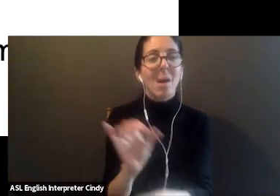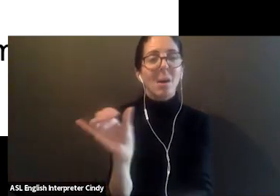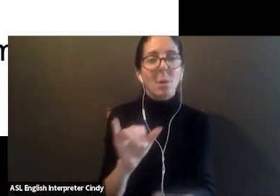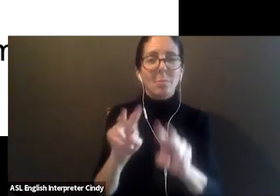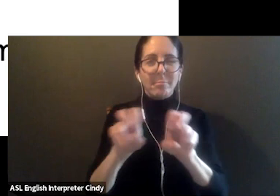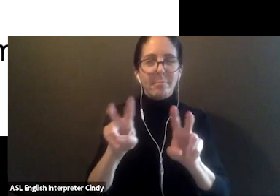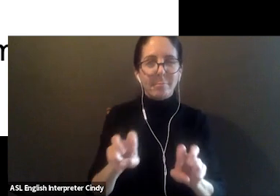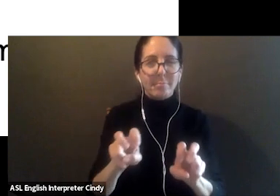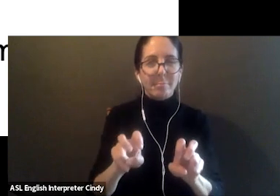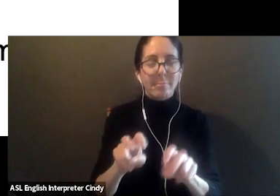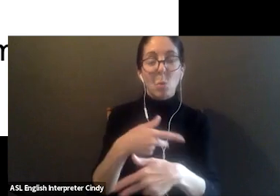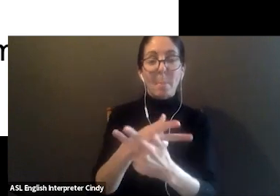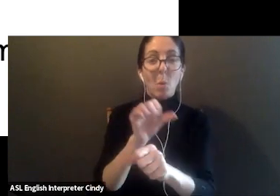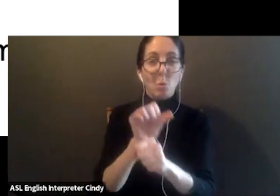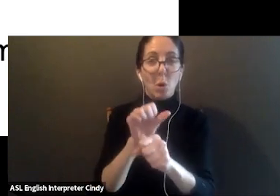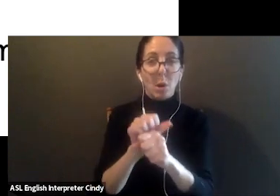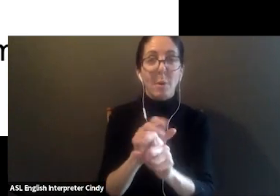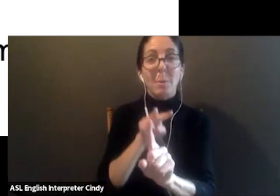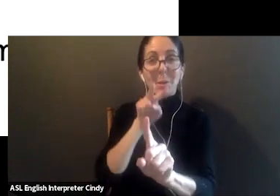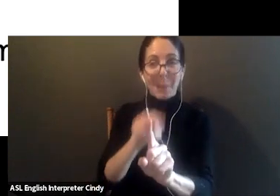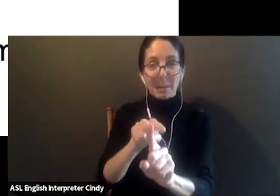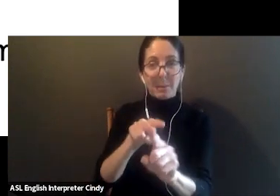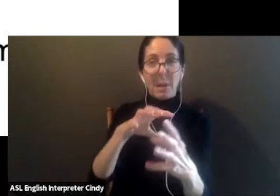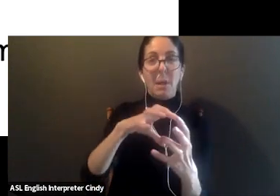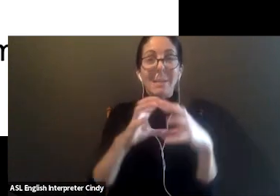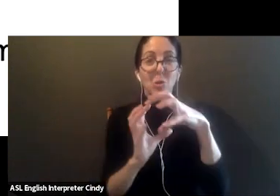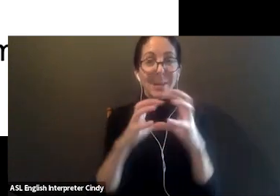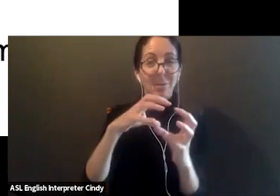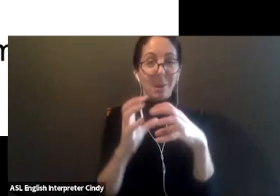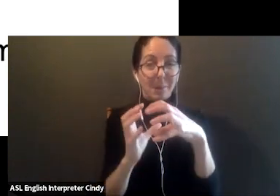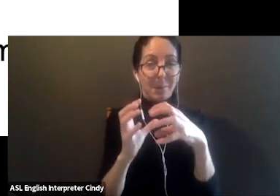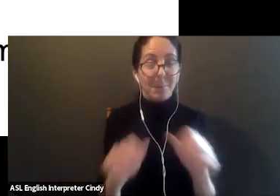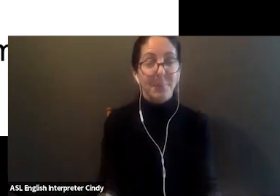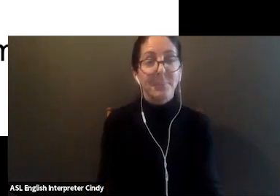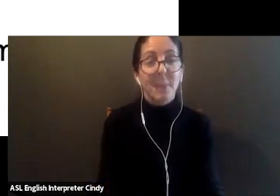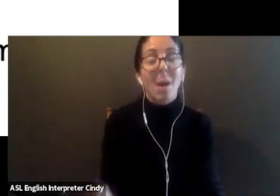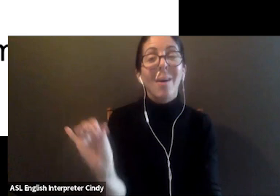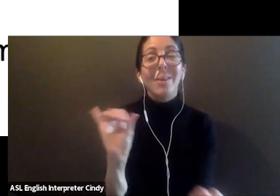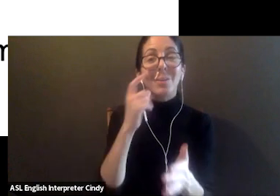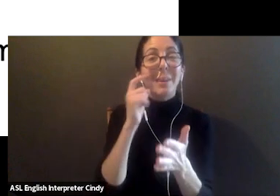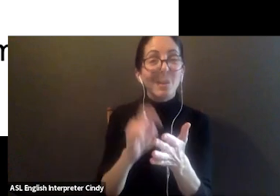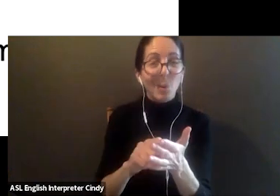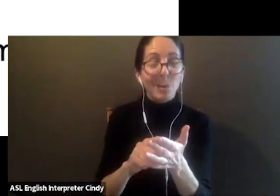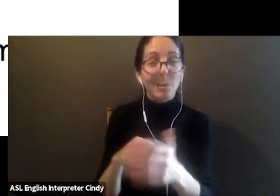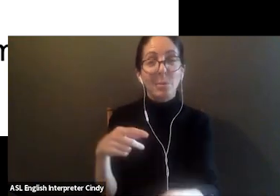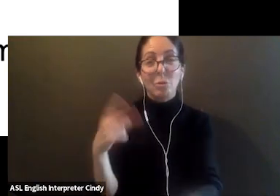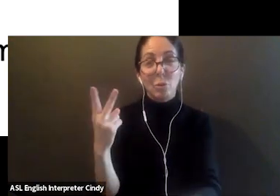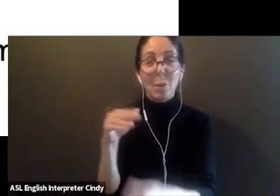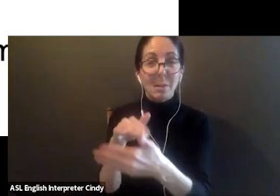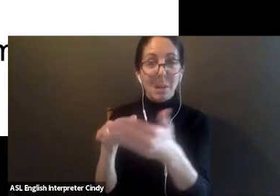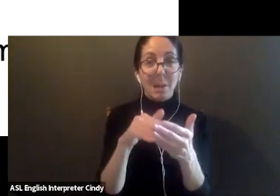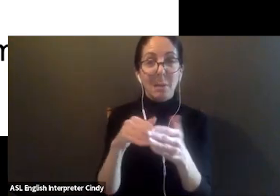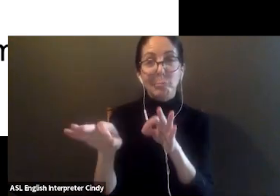examining remote work from an intersectional perspective. We did also notice a couple of studies talk